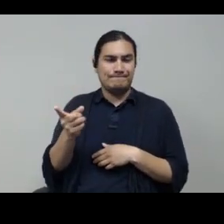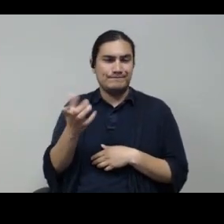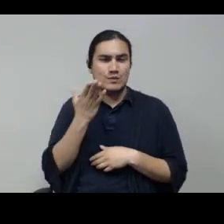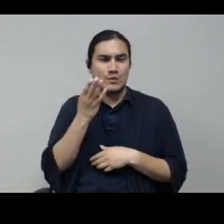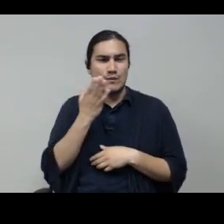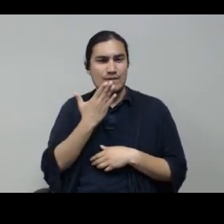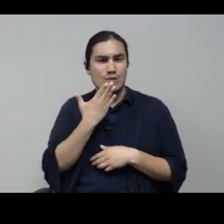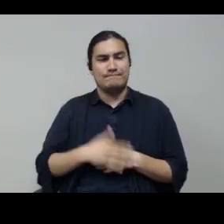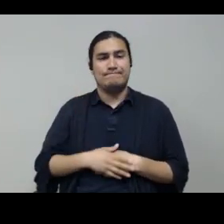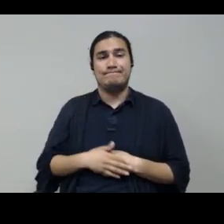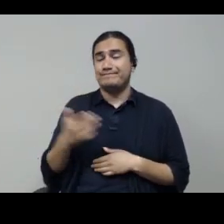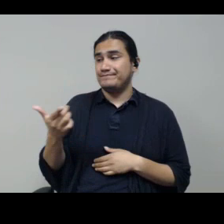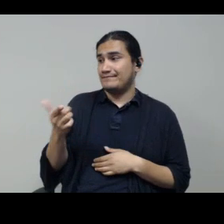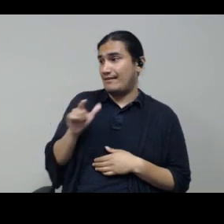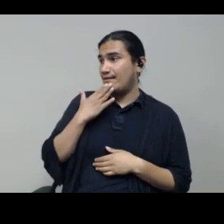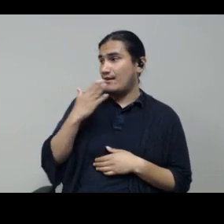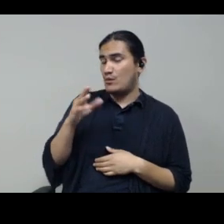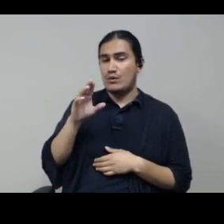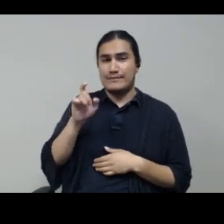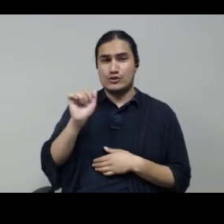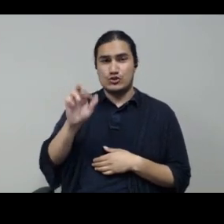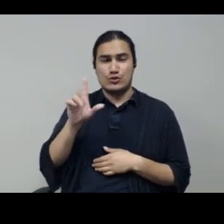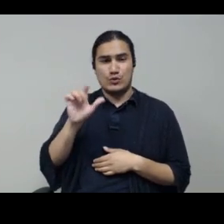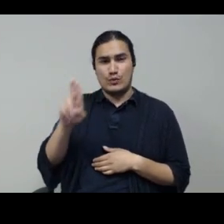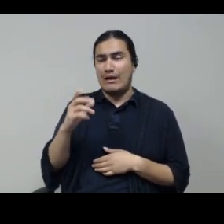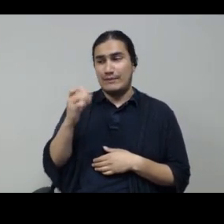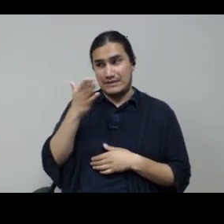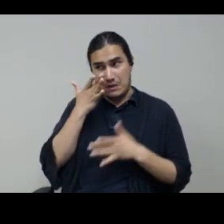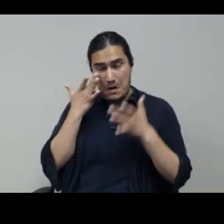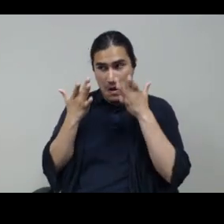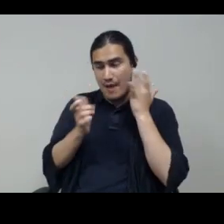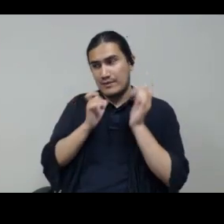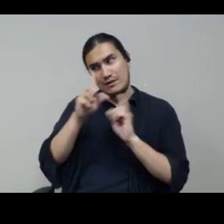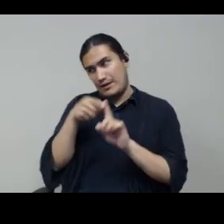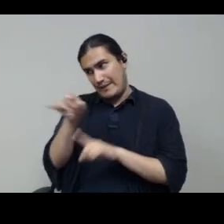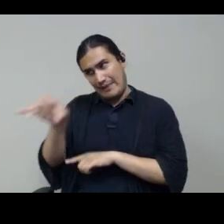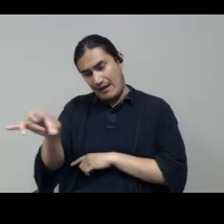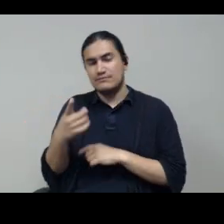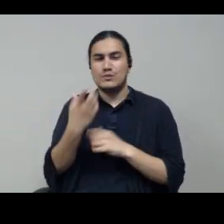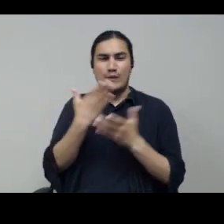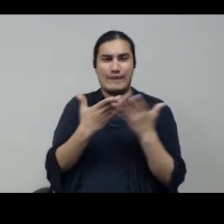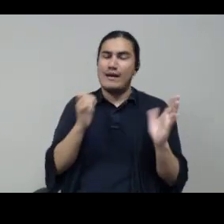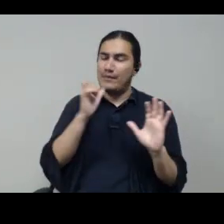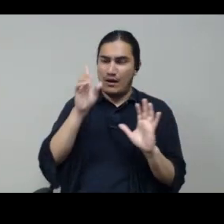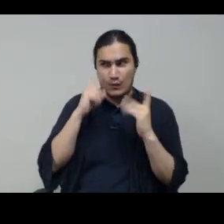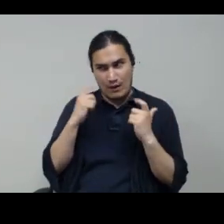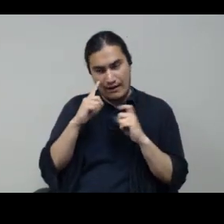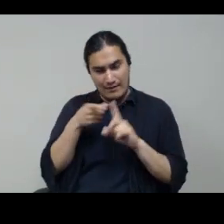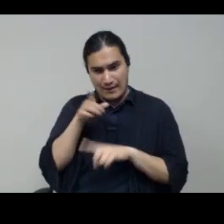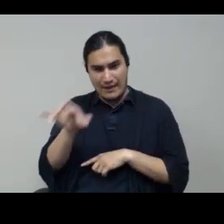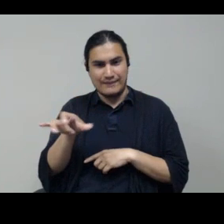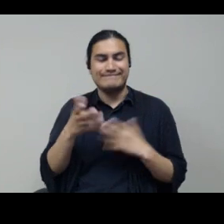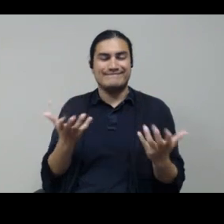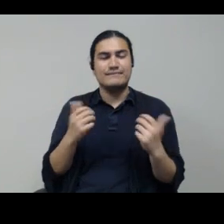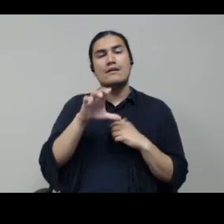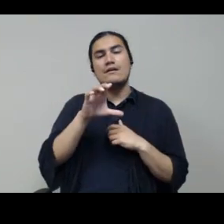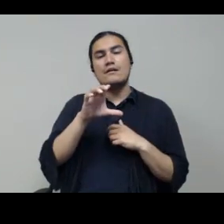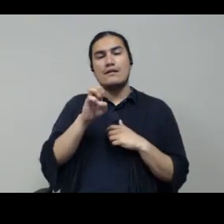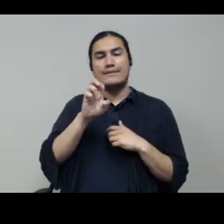Thank you, Commissioner Liu. And I was wiping my eyes, but it wasn't about that. So there was the one thing I'm not crying about there. Commissioner